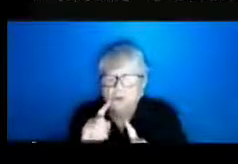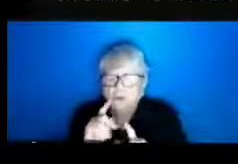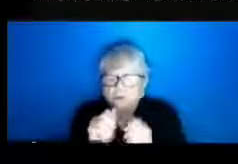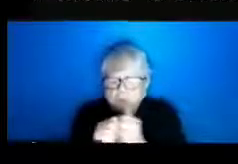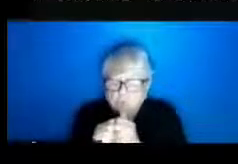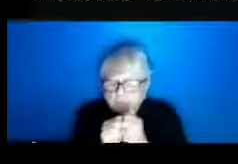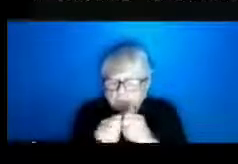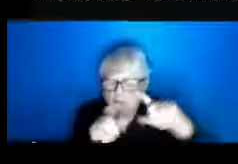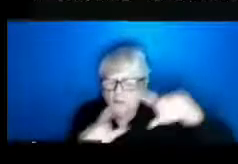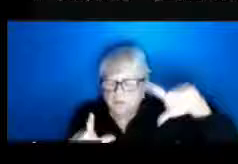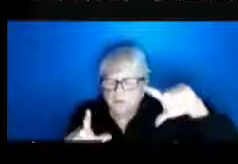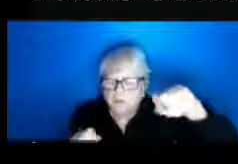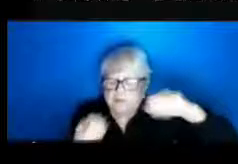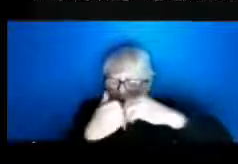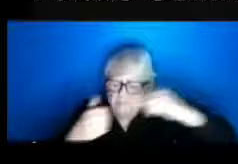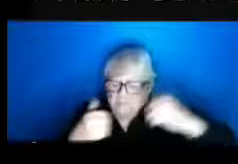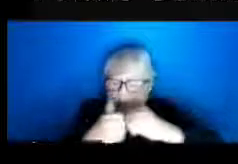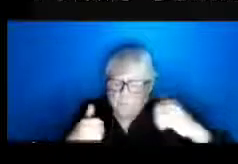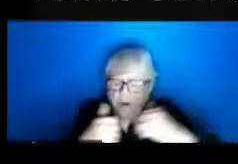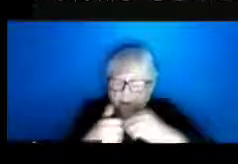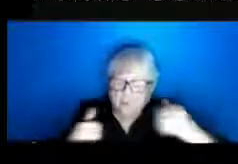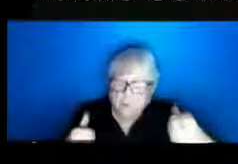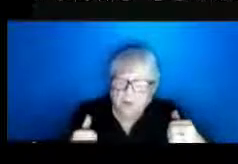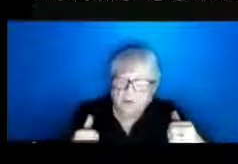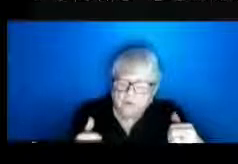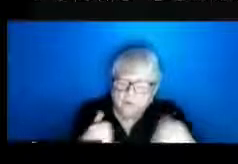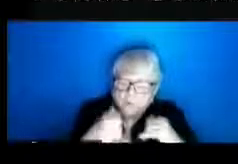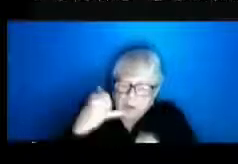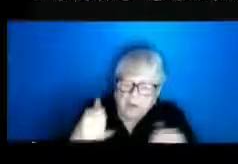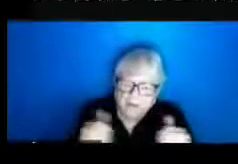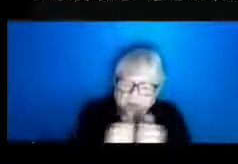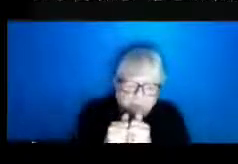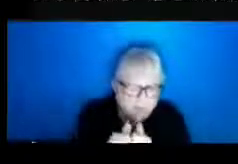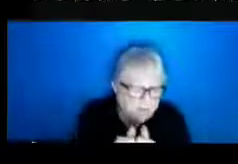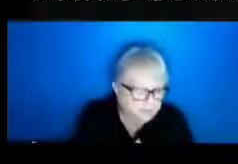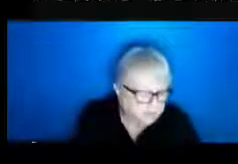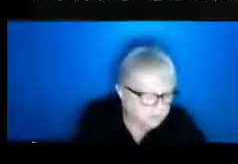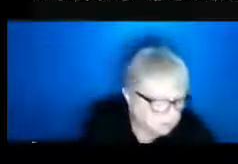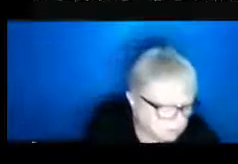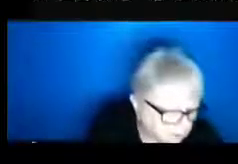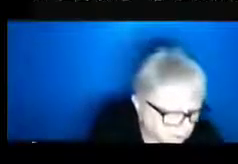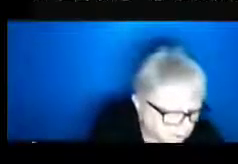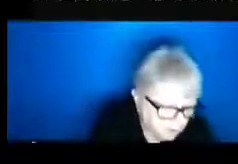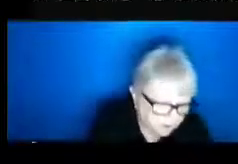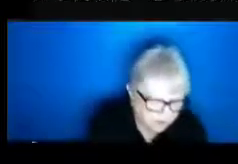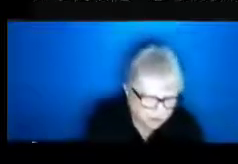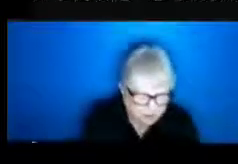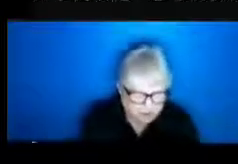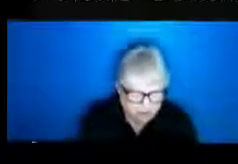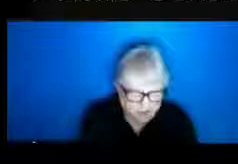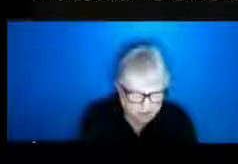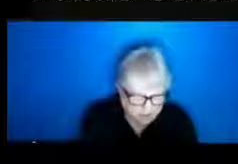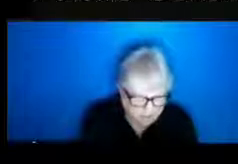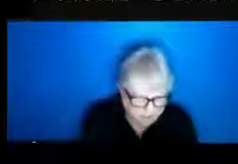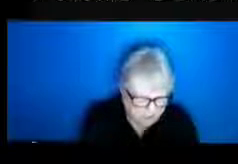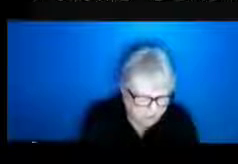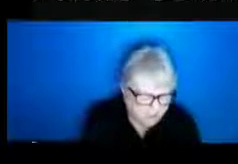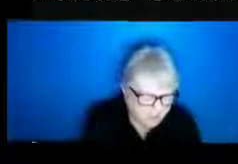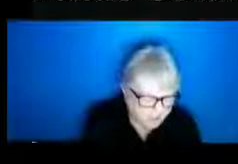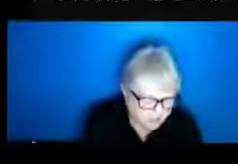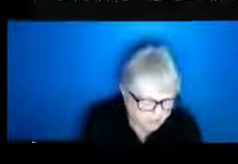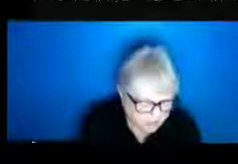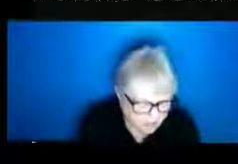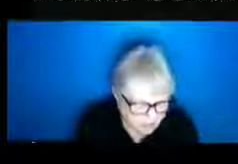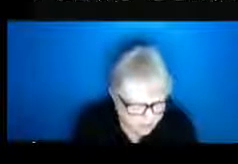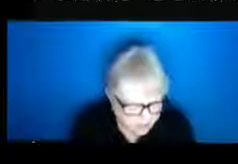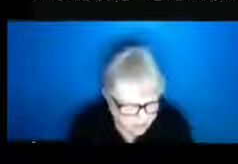them significantly throughout the redistricting process. We're able to draw a Senate district that also resembles much of